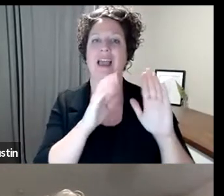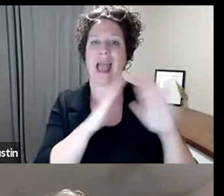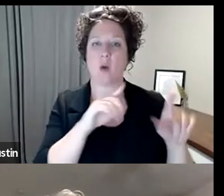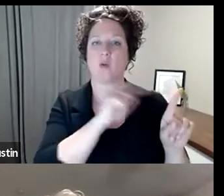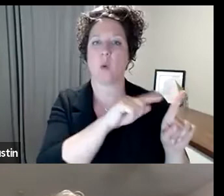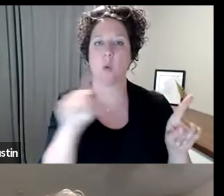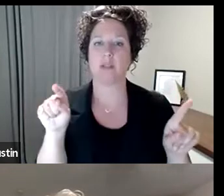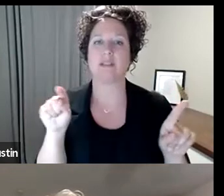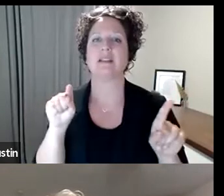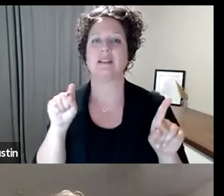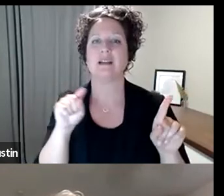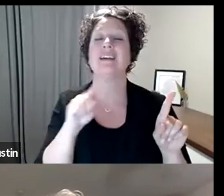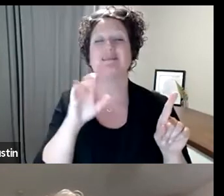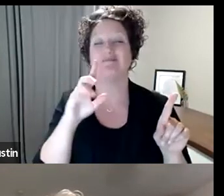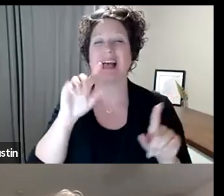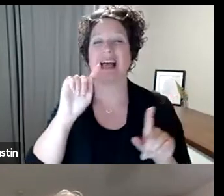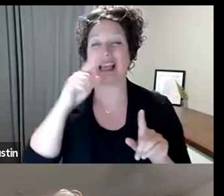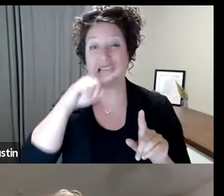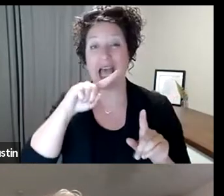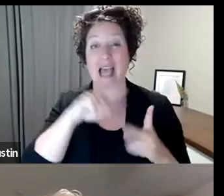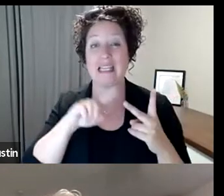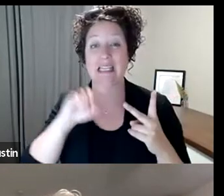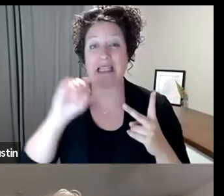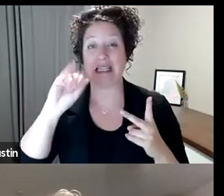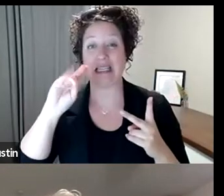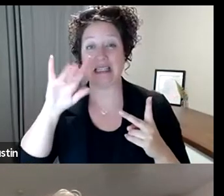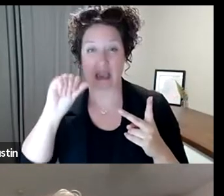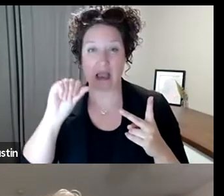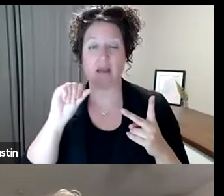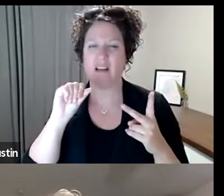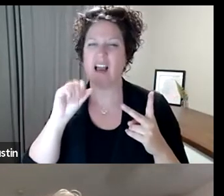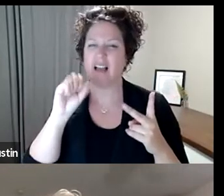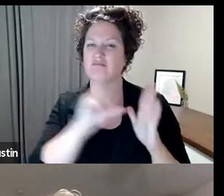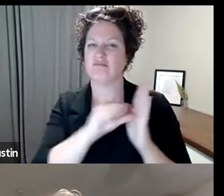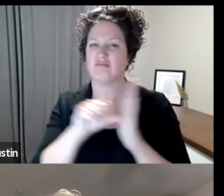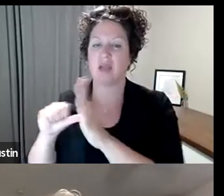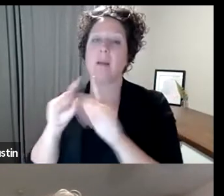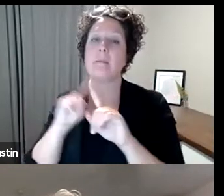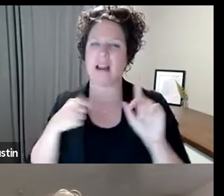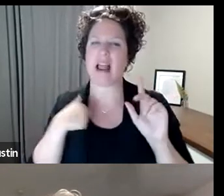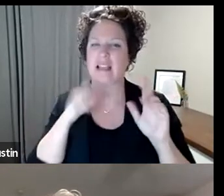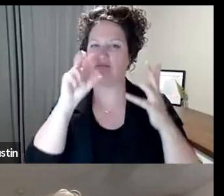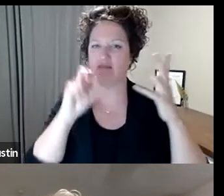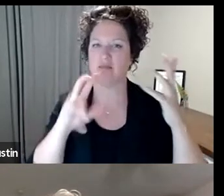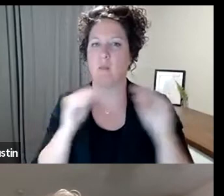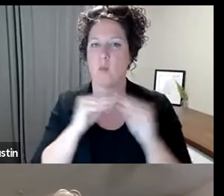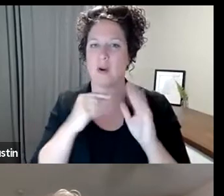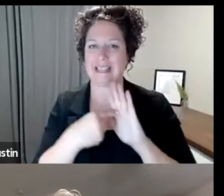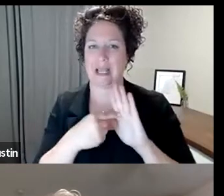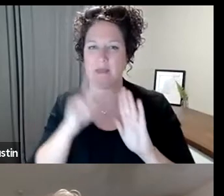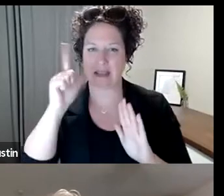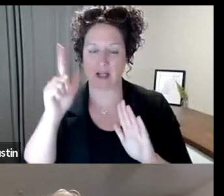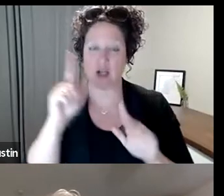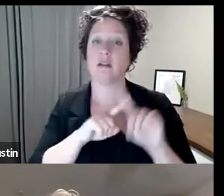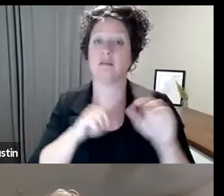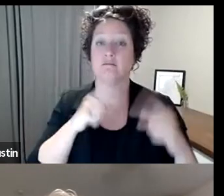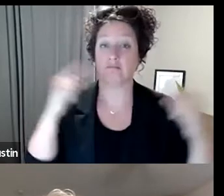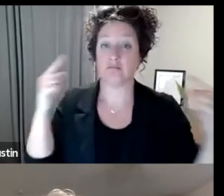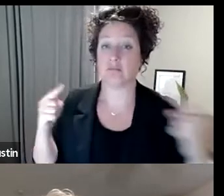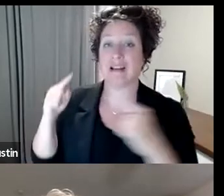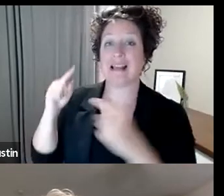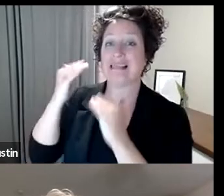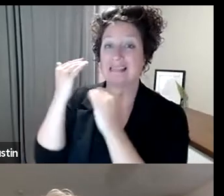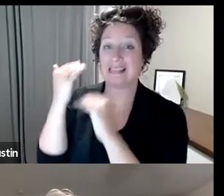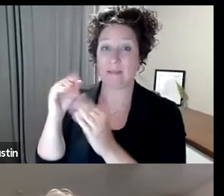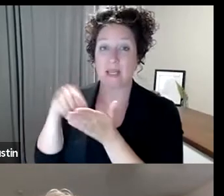for you Thailand and India. And again, I'll be happy to come back with more concrete examples. By contrast, countries with